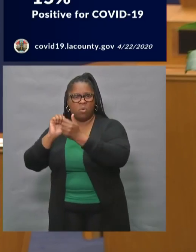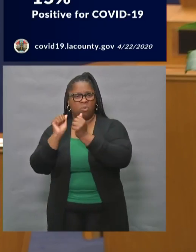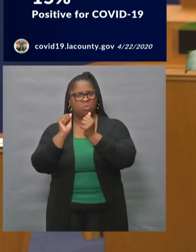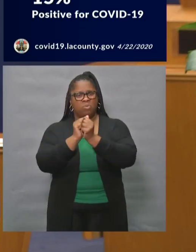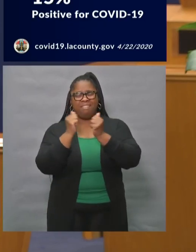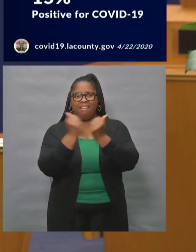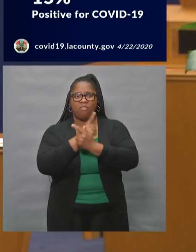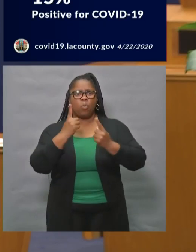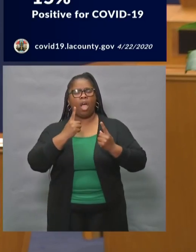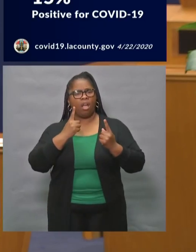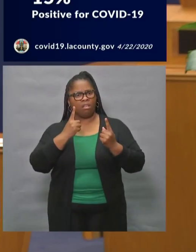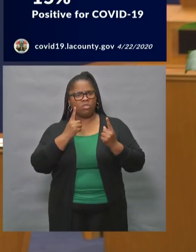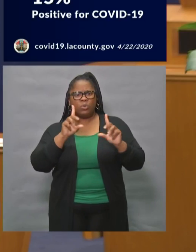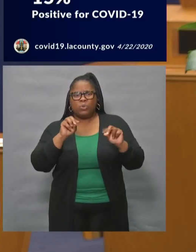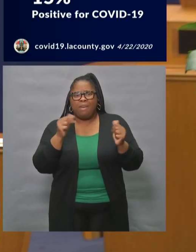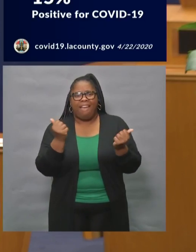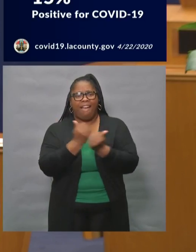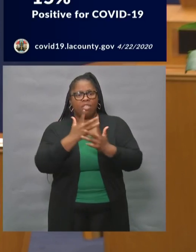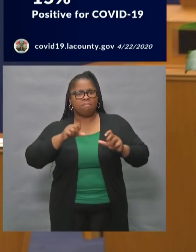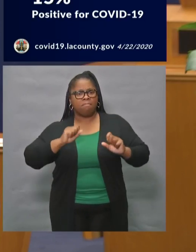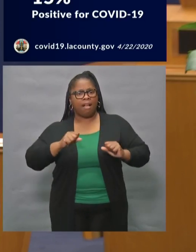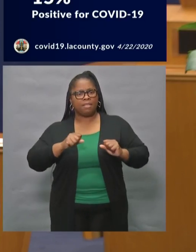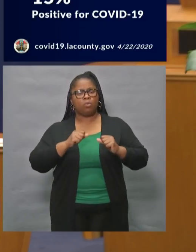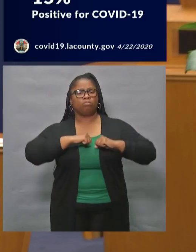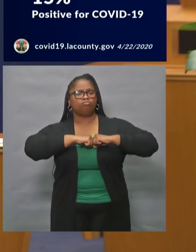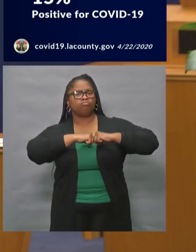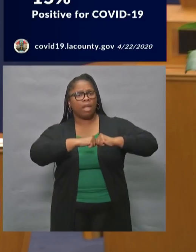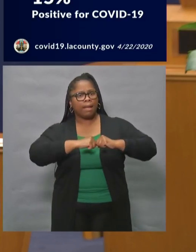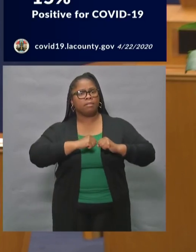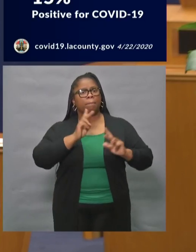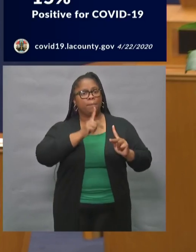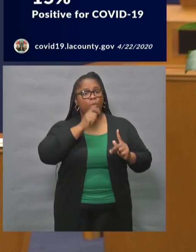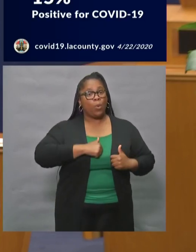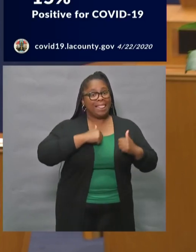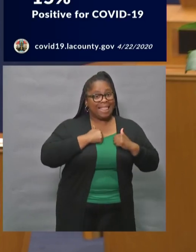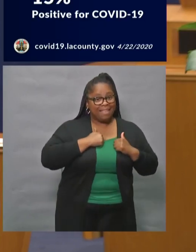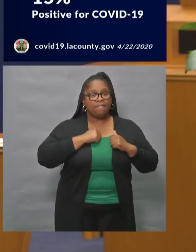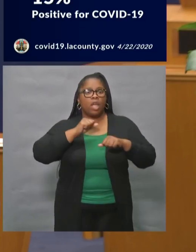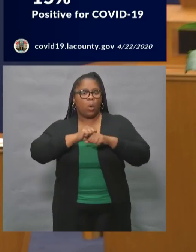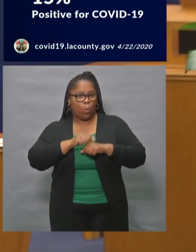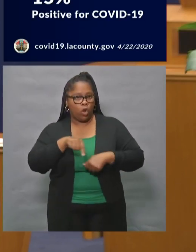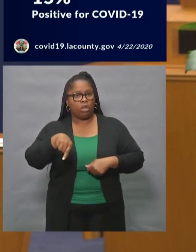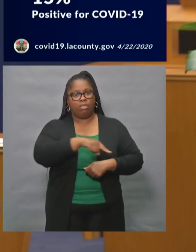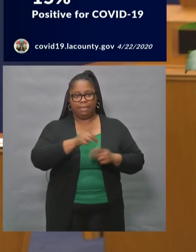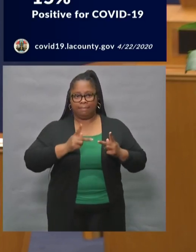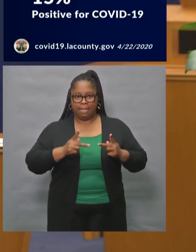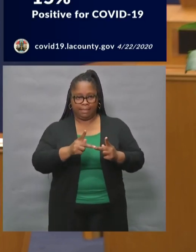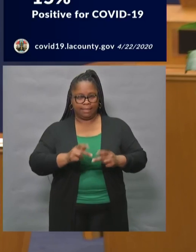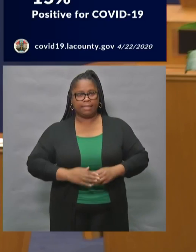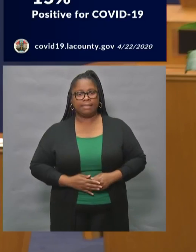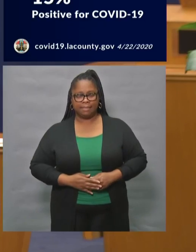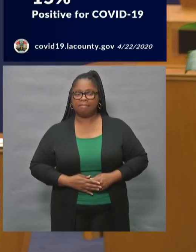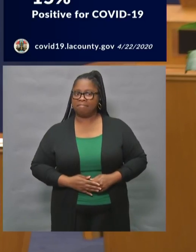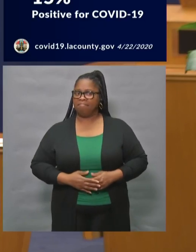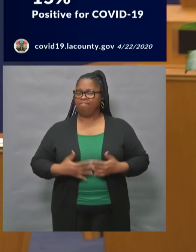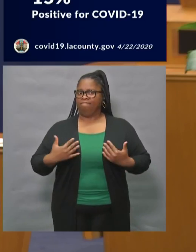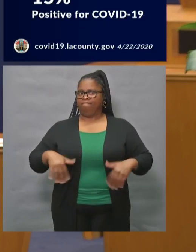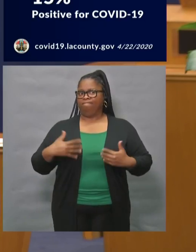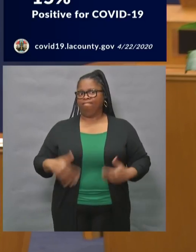possibly can to protect residents and employees who live and work at these sites. With the new information